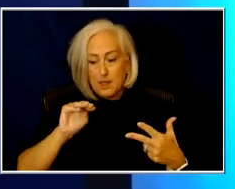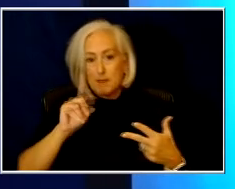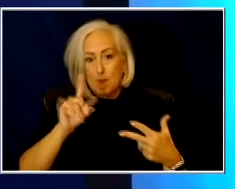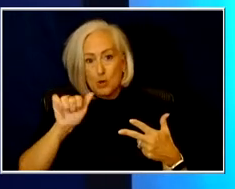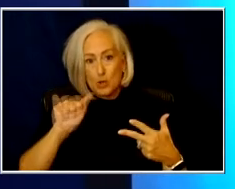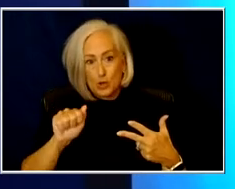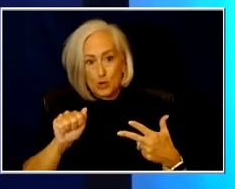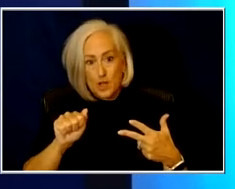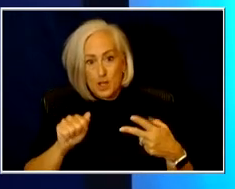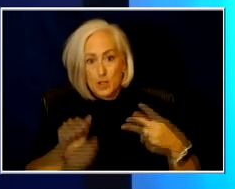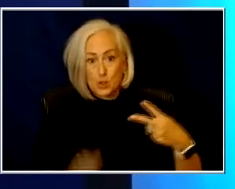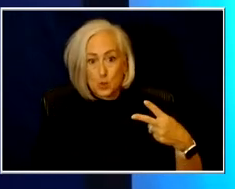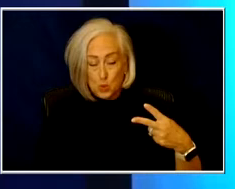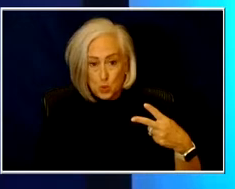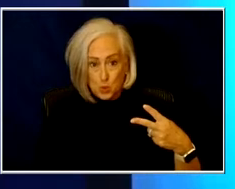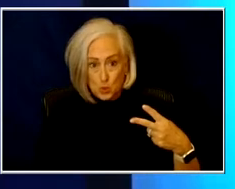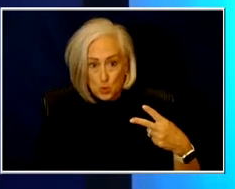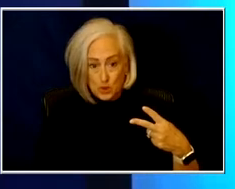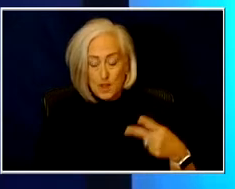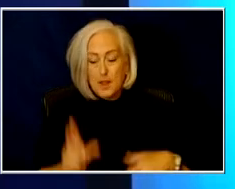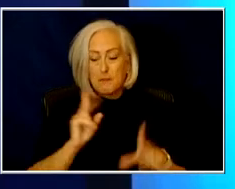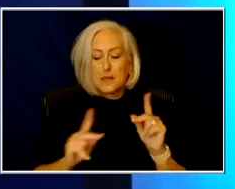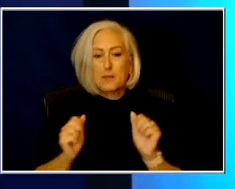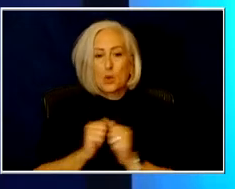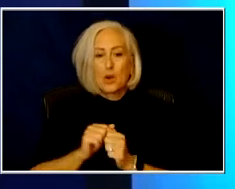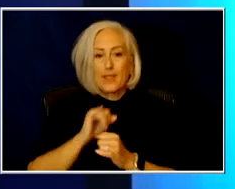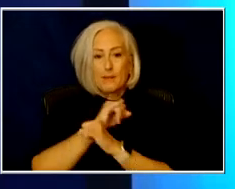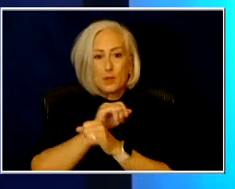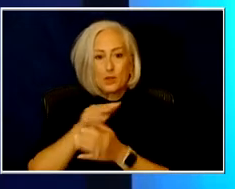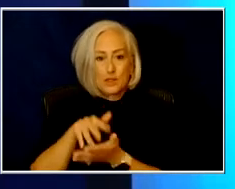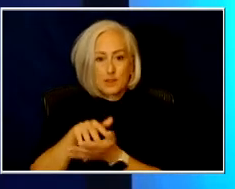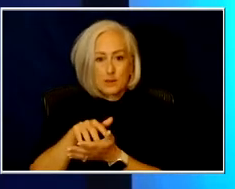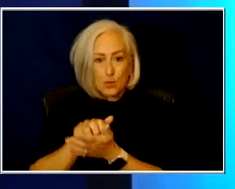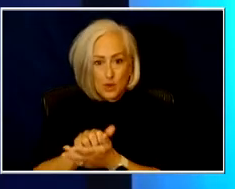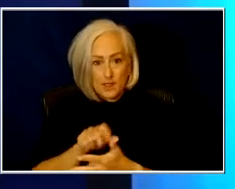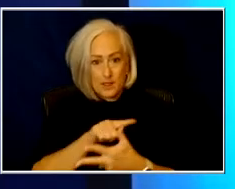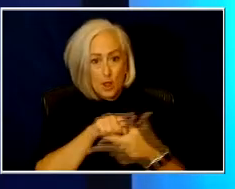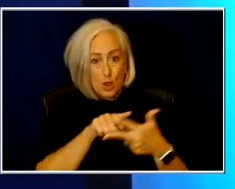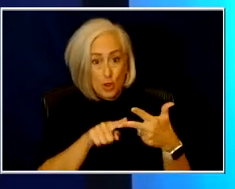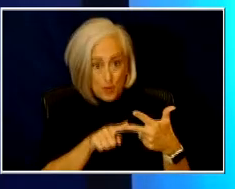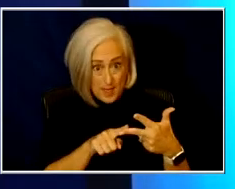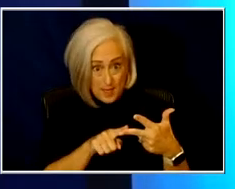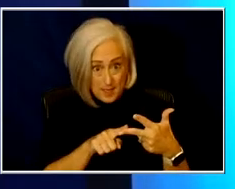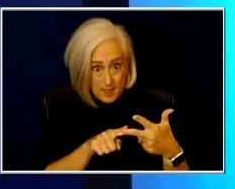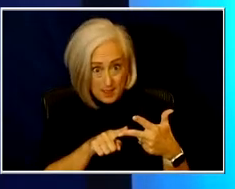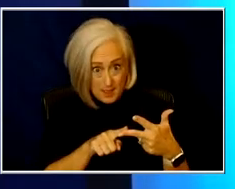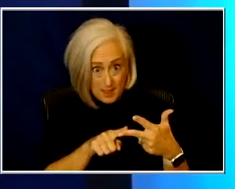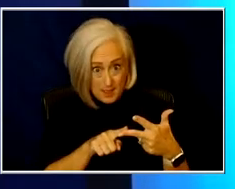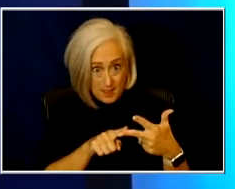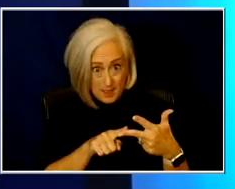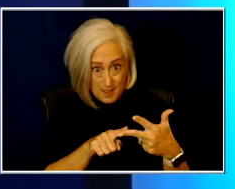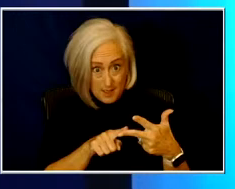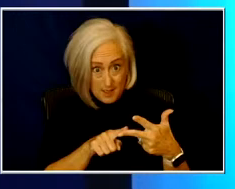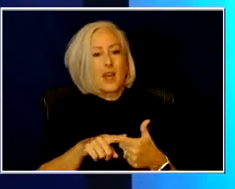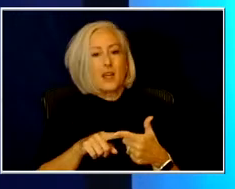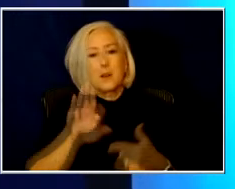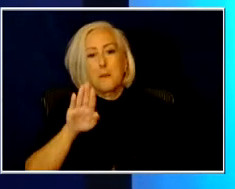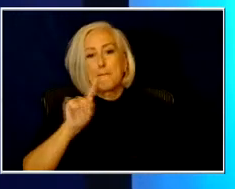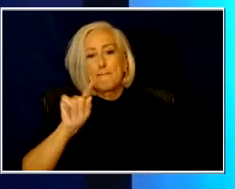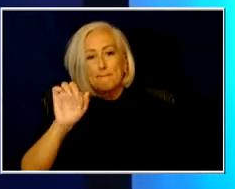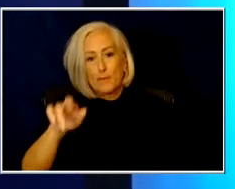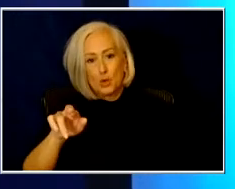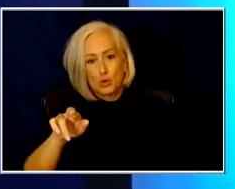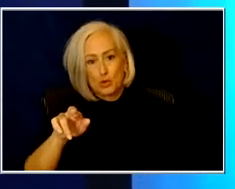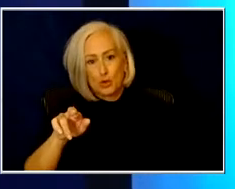immunocompromised adults you're getting three doses for that primary series and then it's really just a booster now after that so they've really